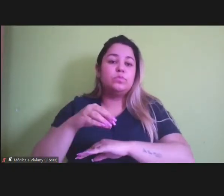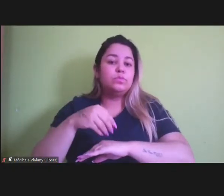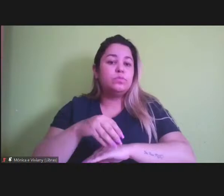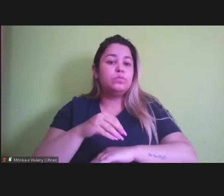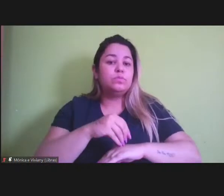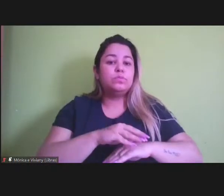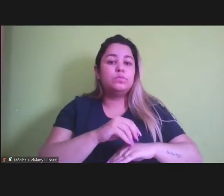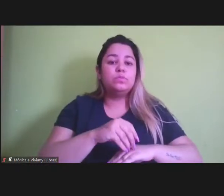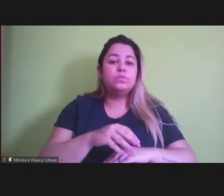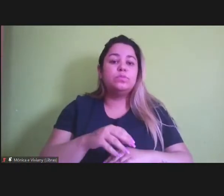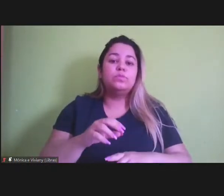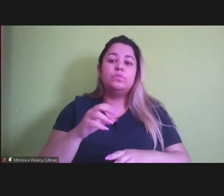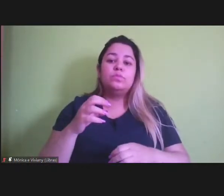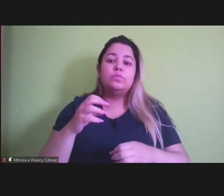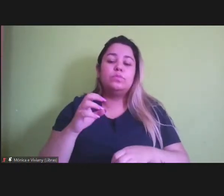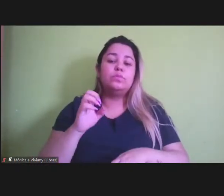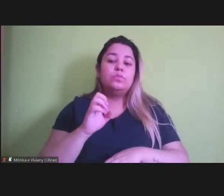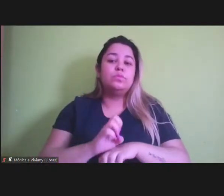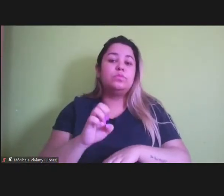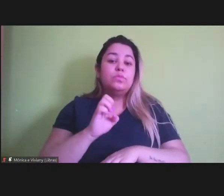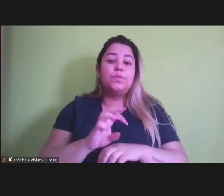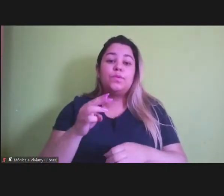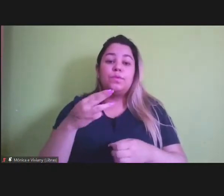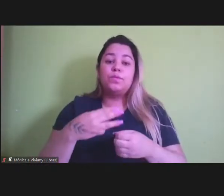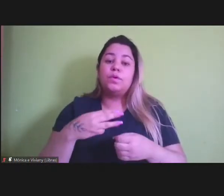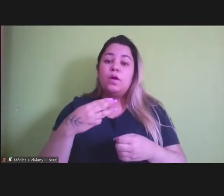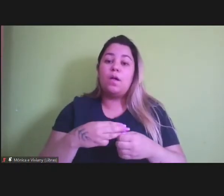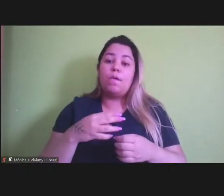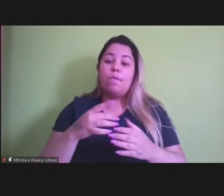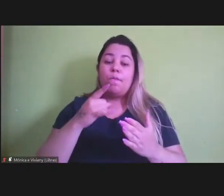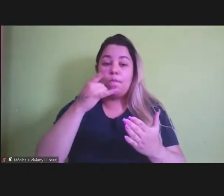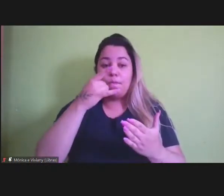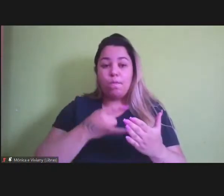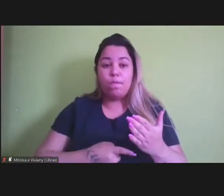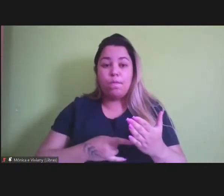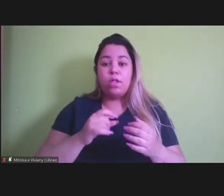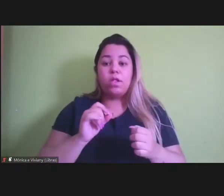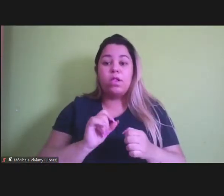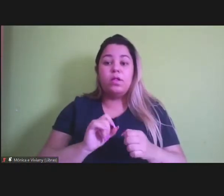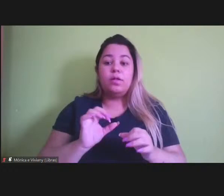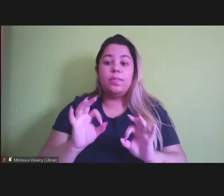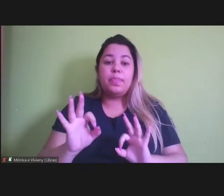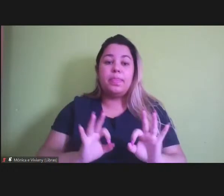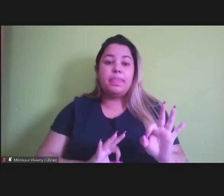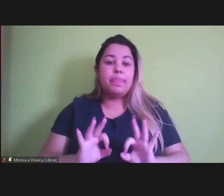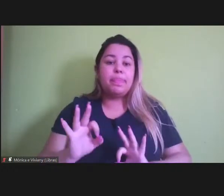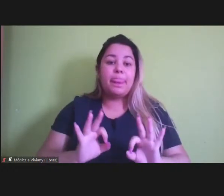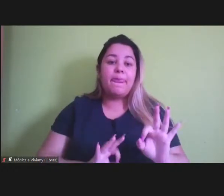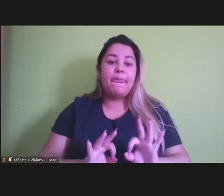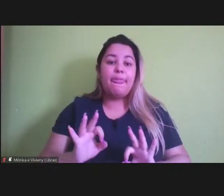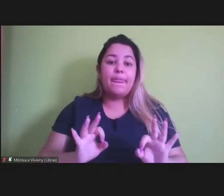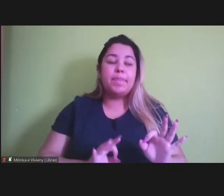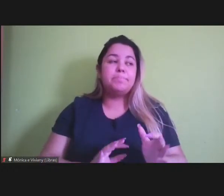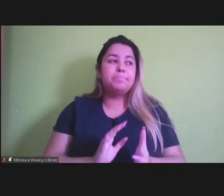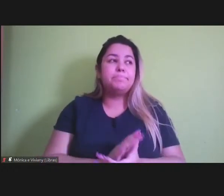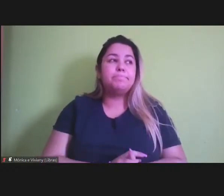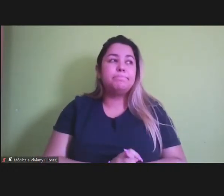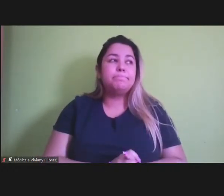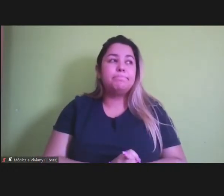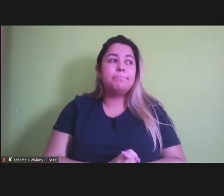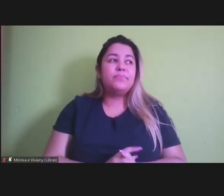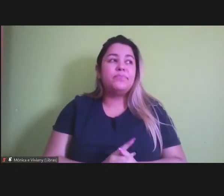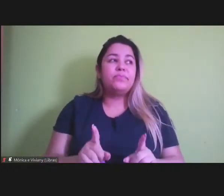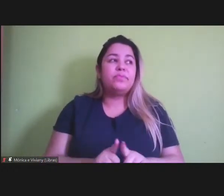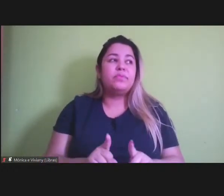many secretariats, municipal, state ones throughout the country. This document, built to many organizations and with a lot of people